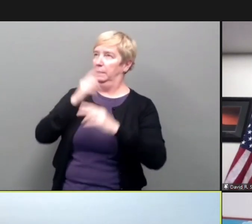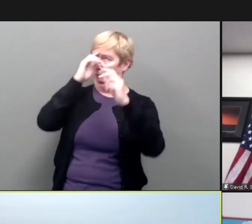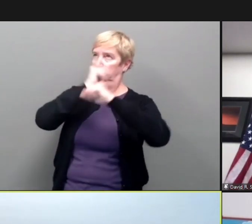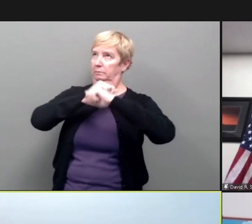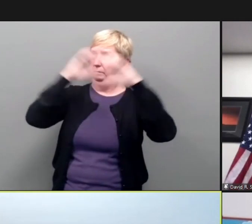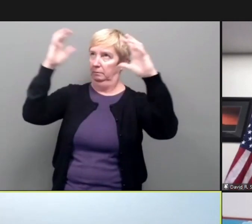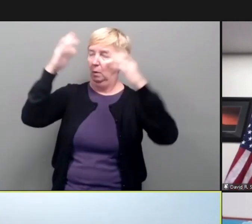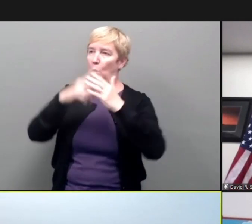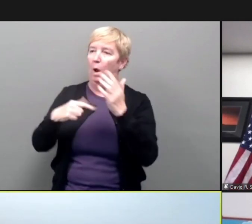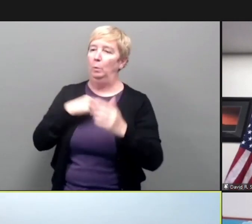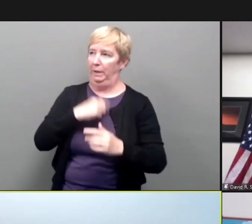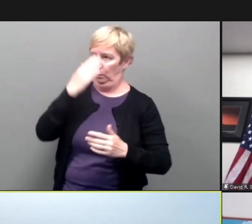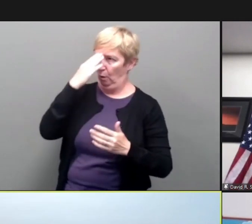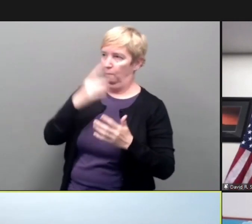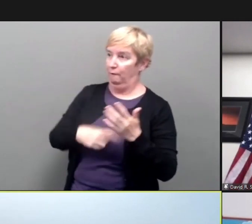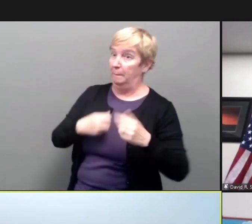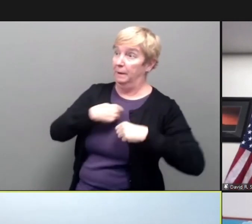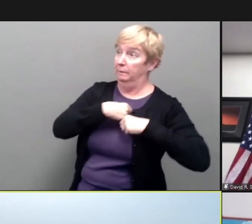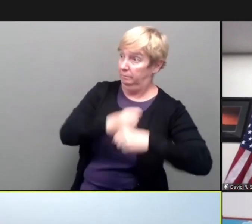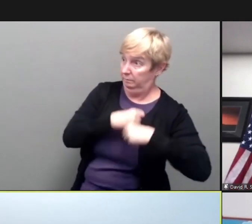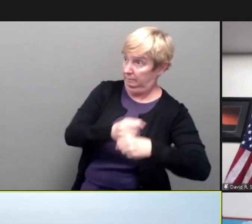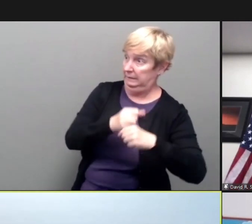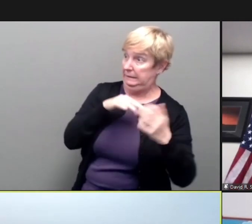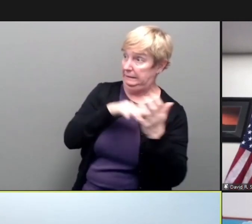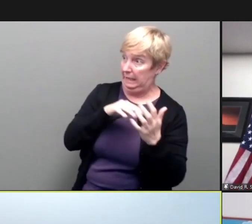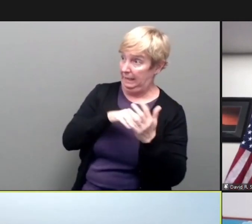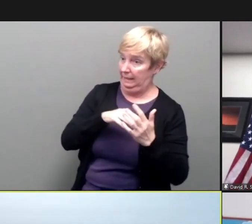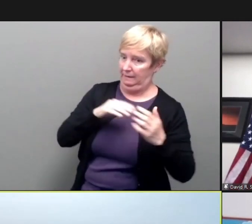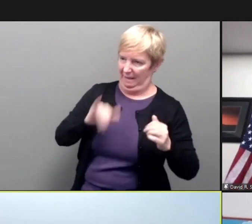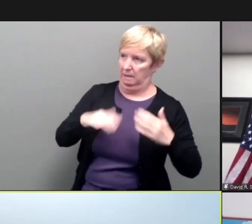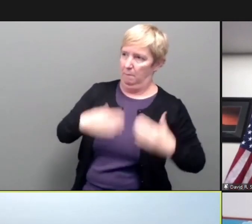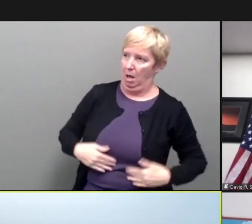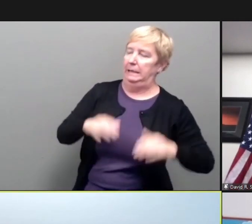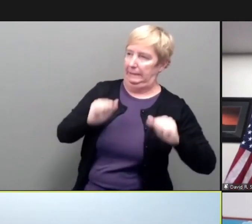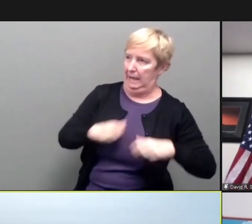the immunogenicity data, to make the recommendation